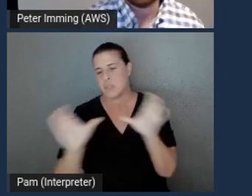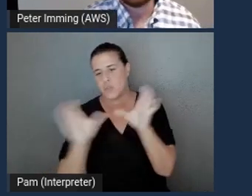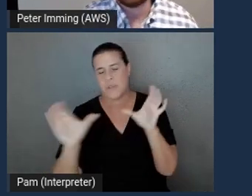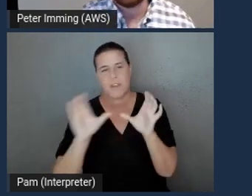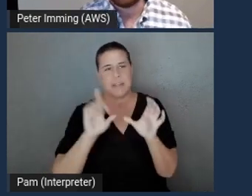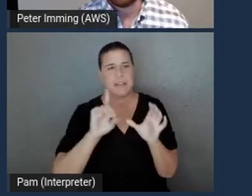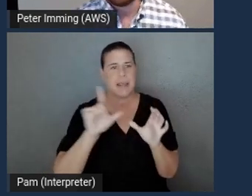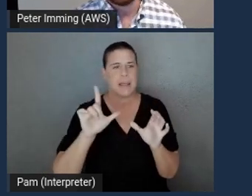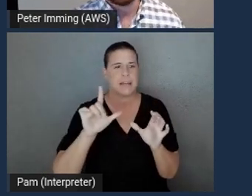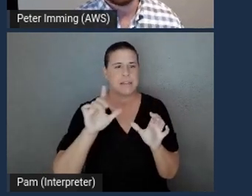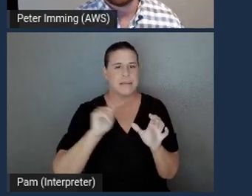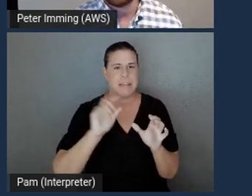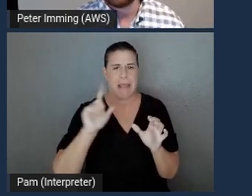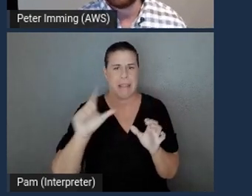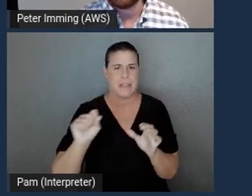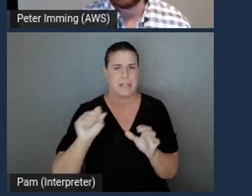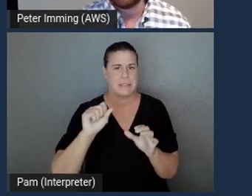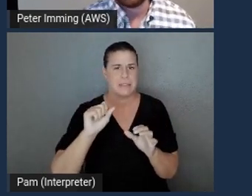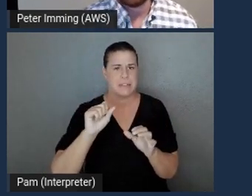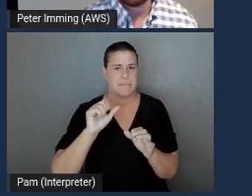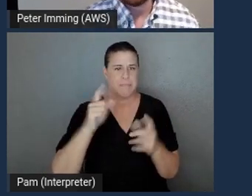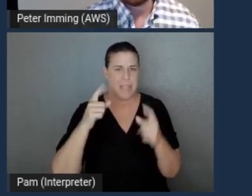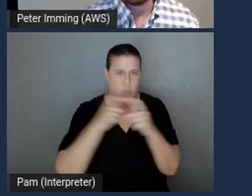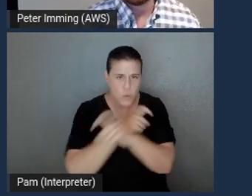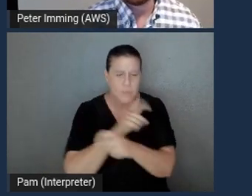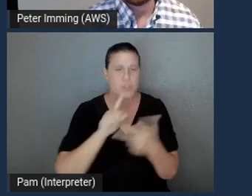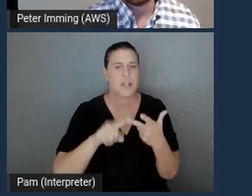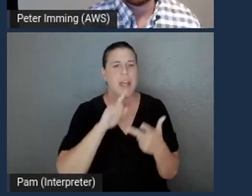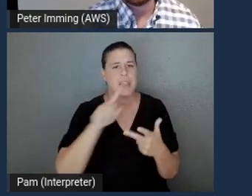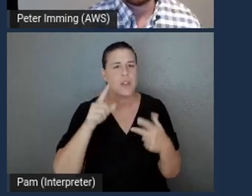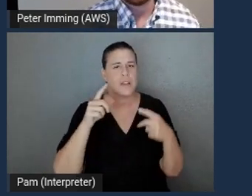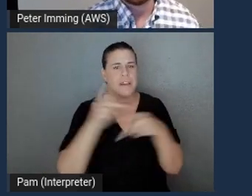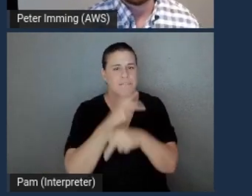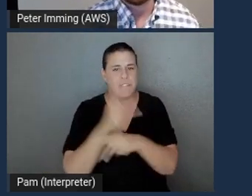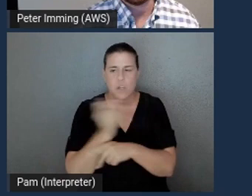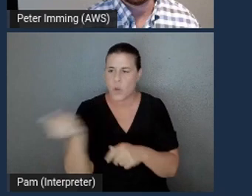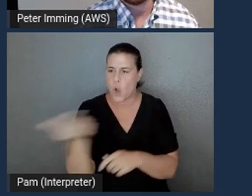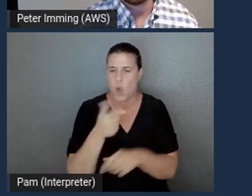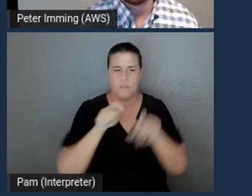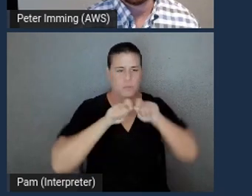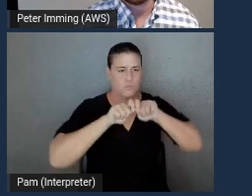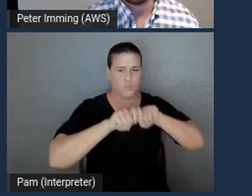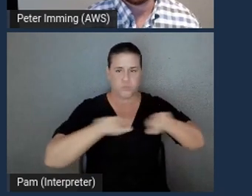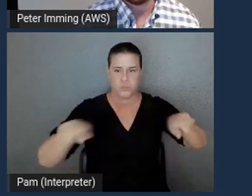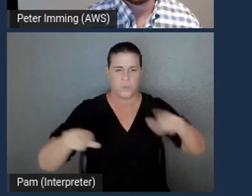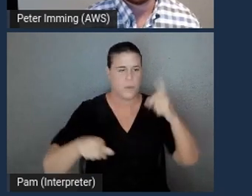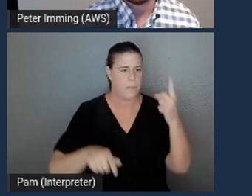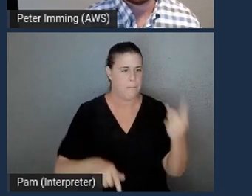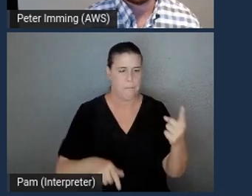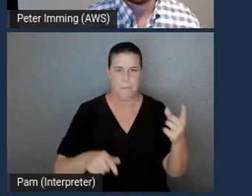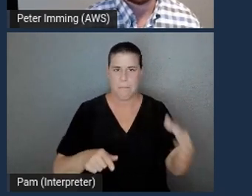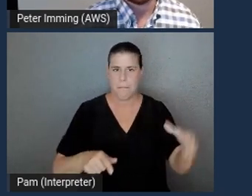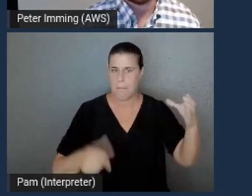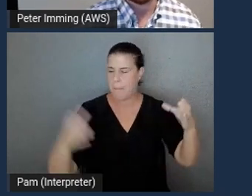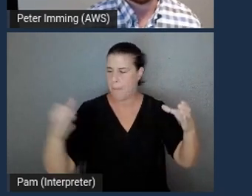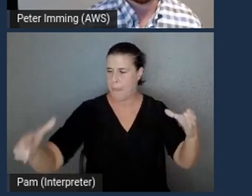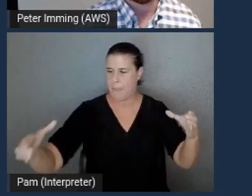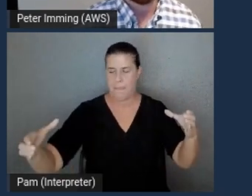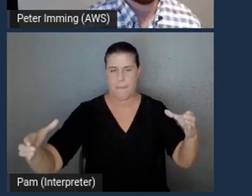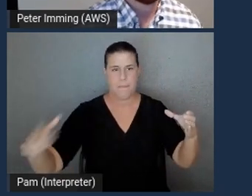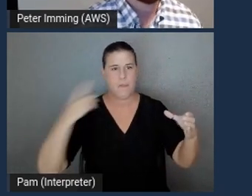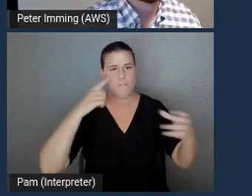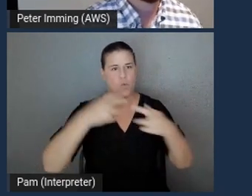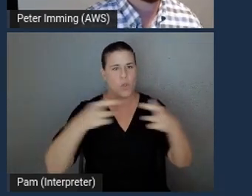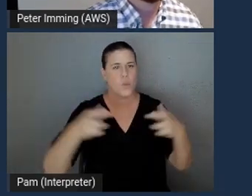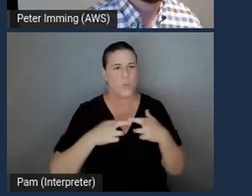need for TLS encryption, and configuring all of those to go across to these two buckets in the regions that Pete